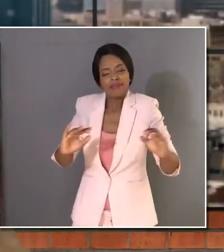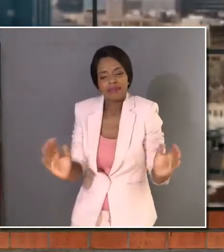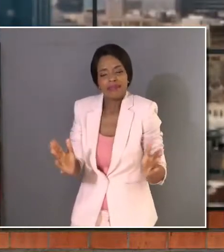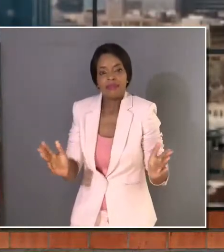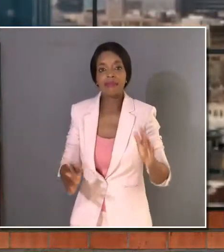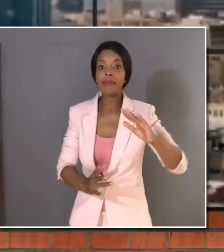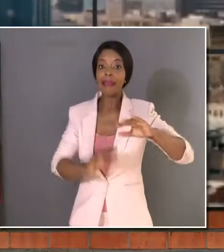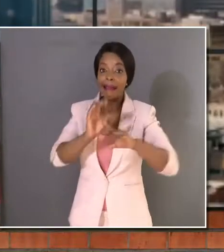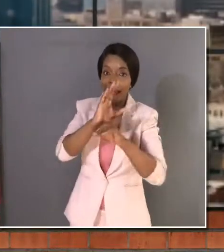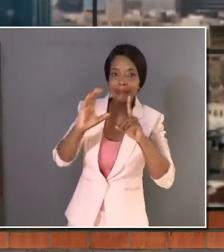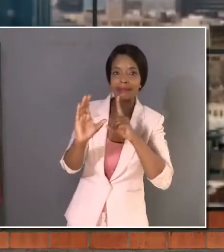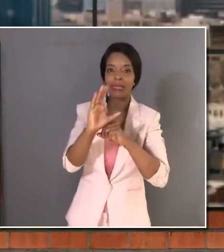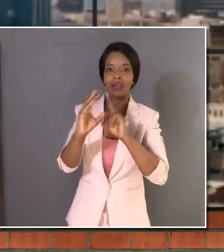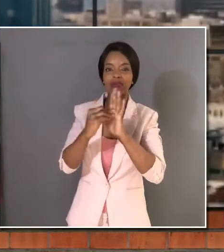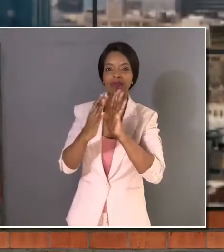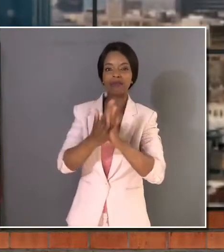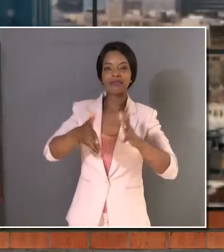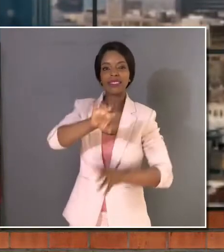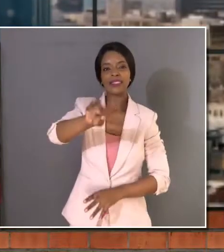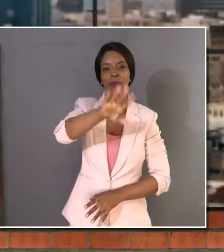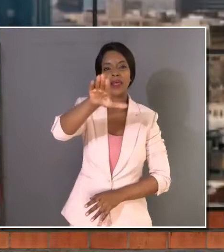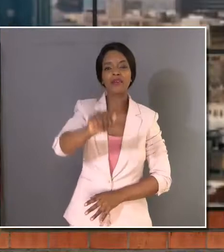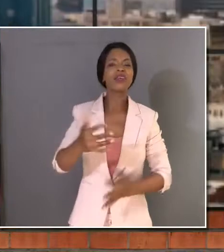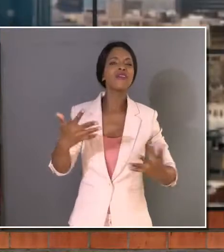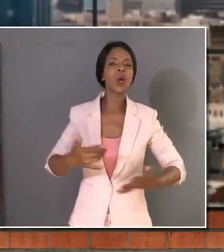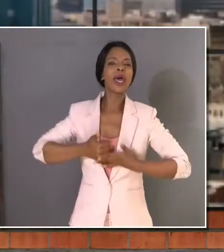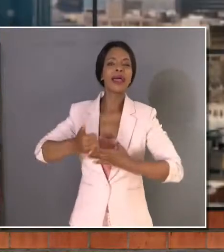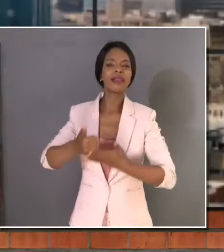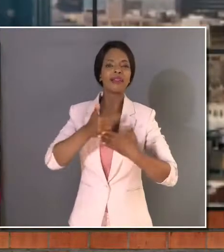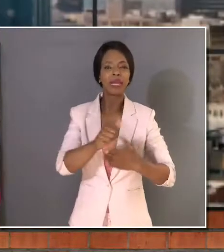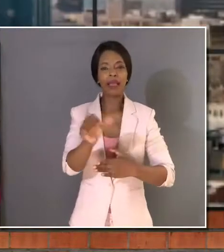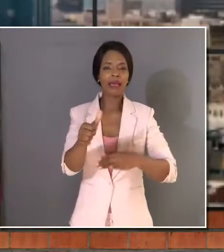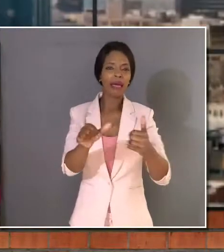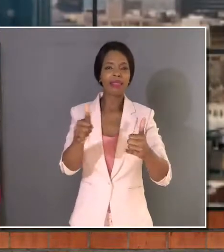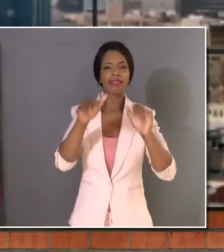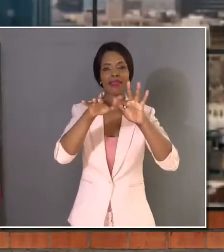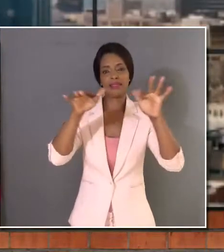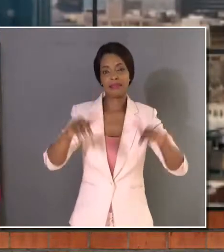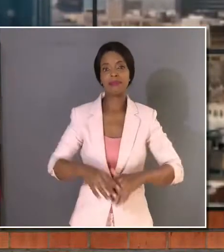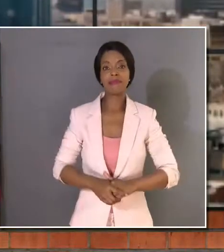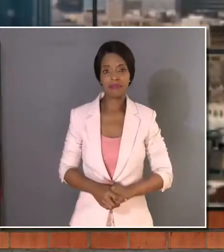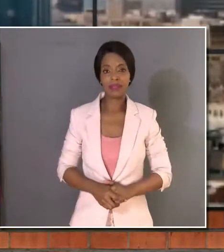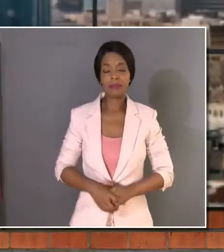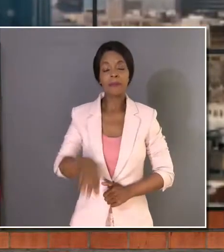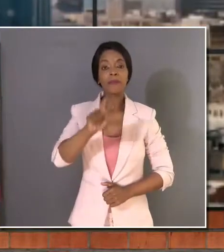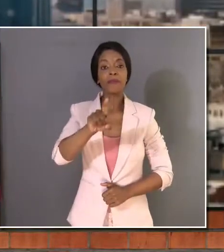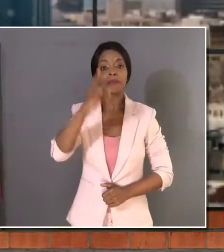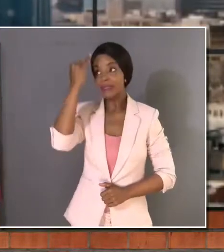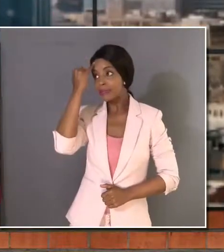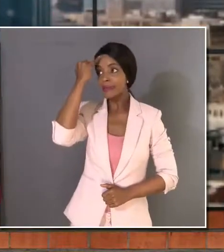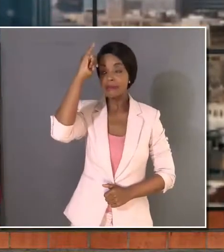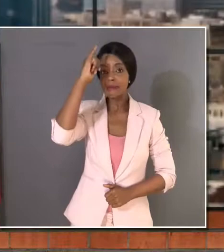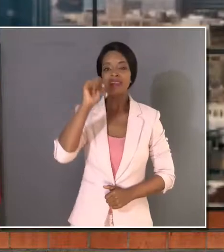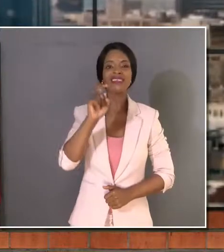social innovation in South Africa. This focus is underpinned by the belief that innovation is required to shift South Africa's